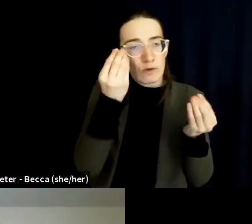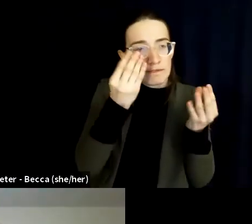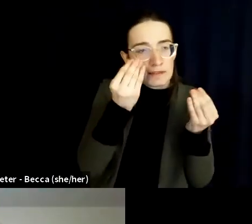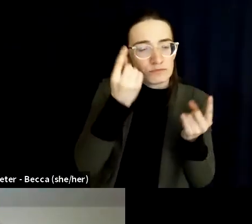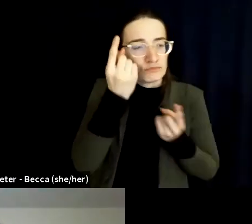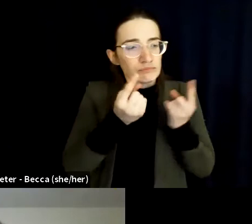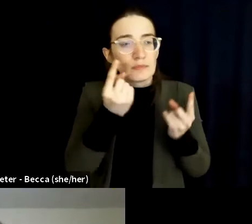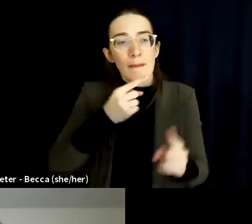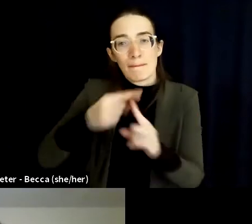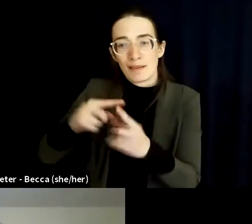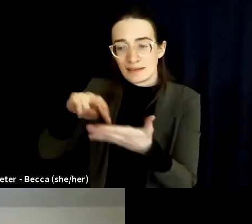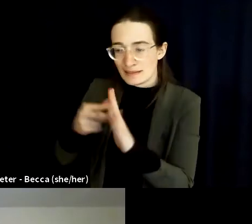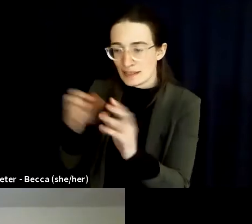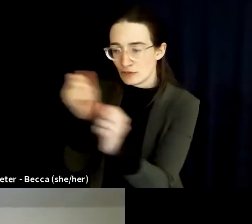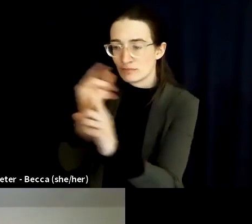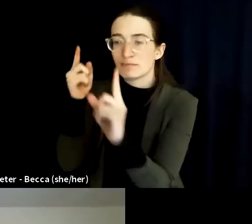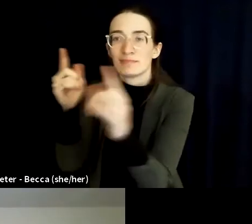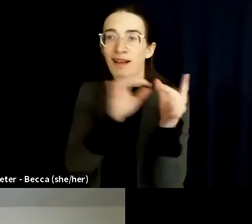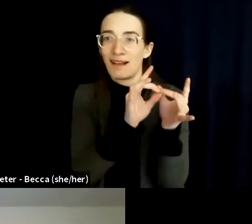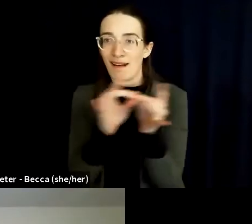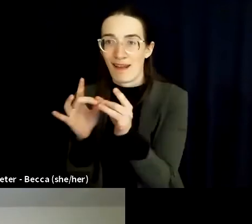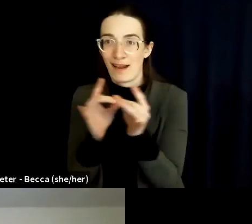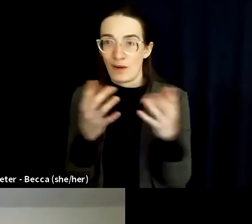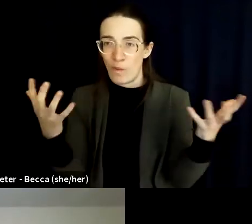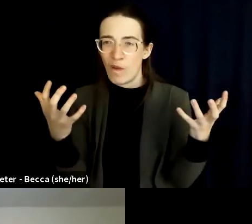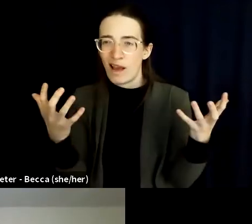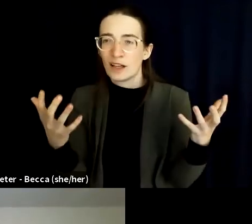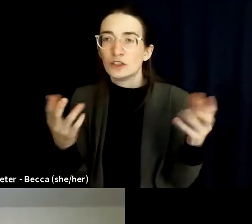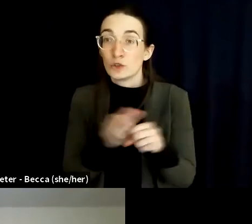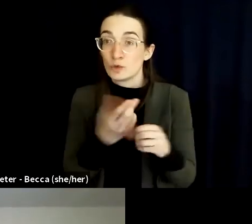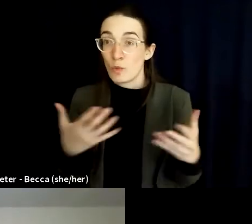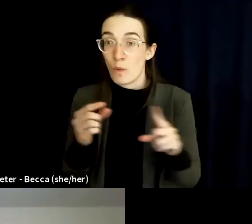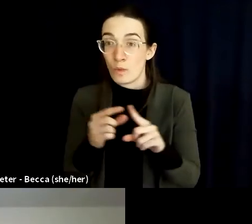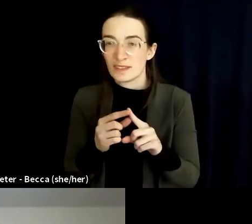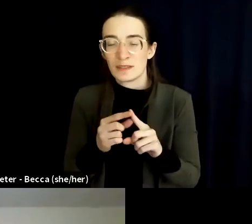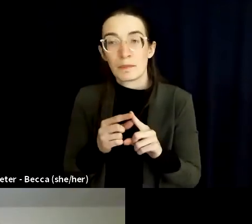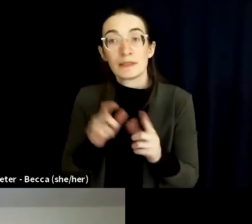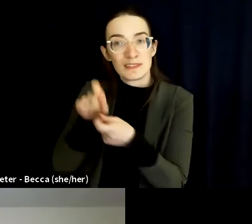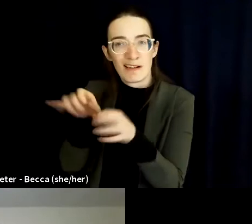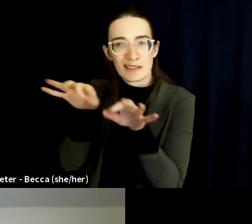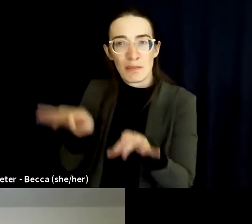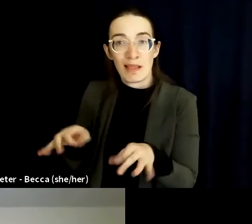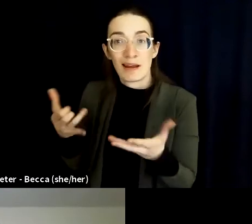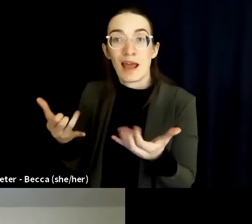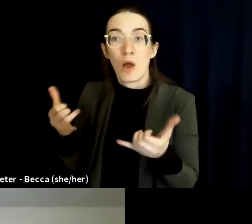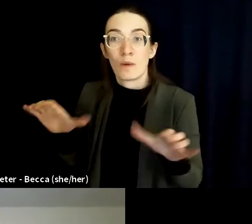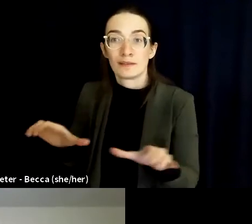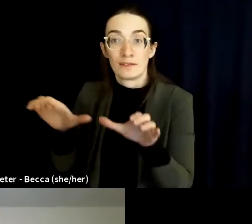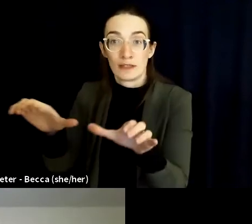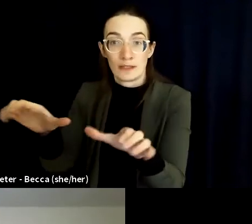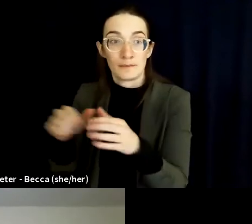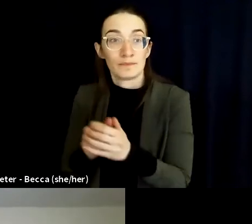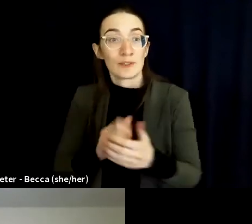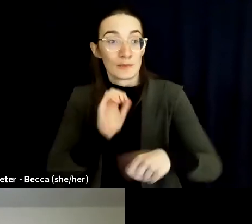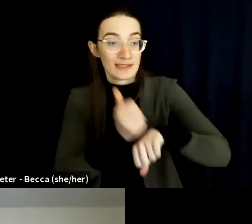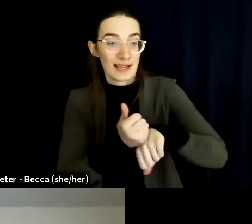that we're doing that. But more specifically to the activity. Okay, so we created a Mad Lib